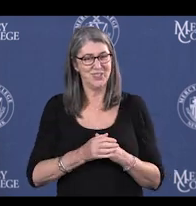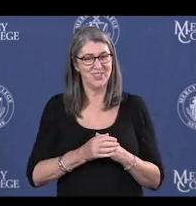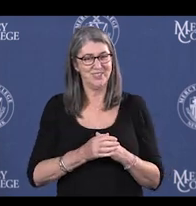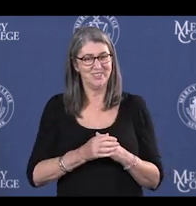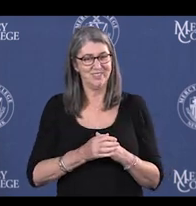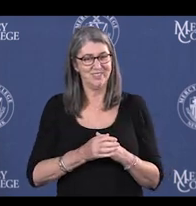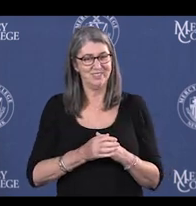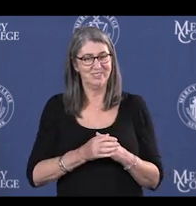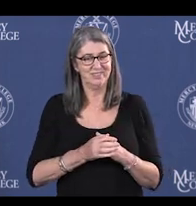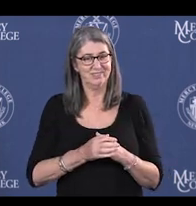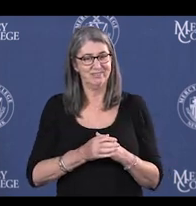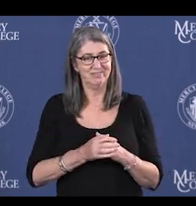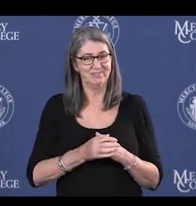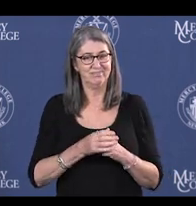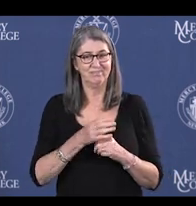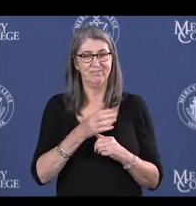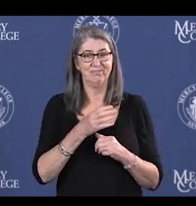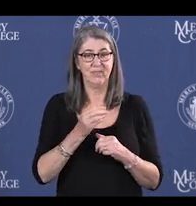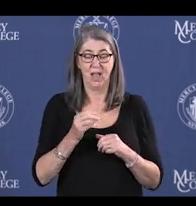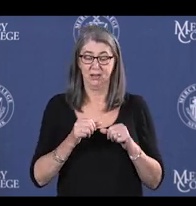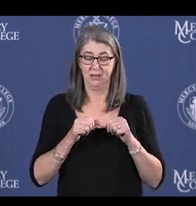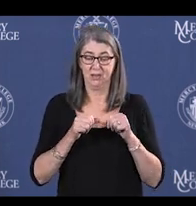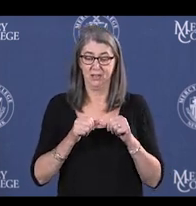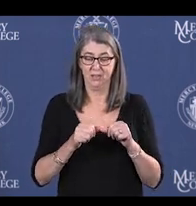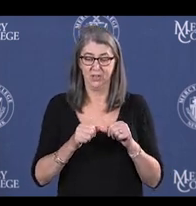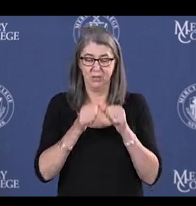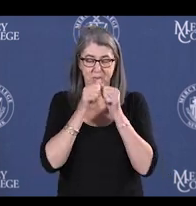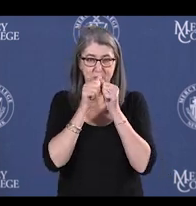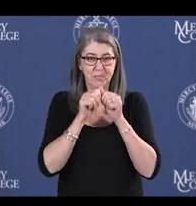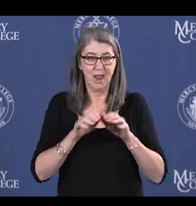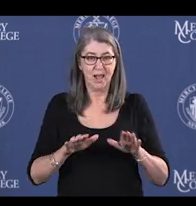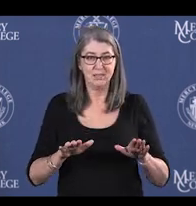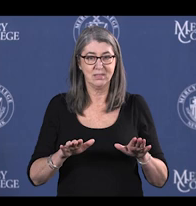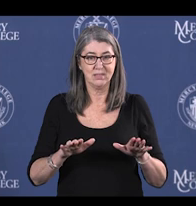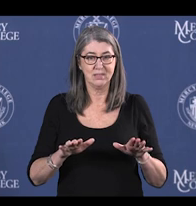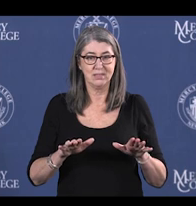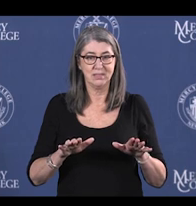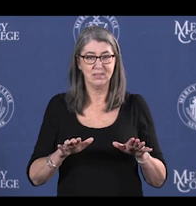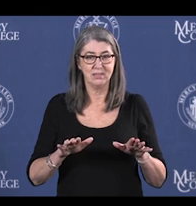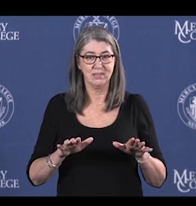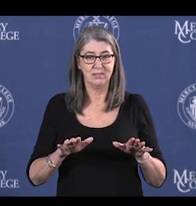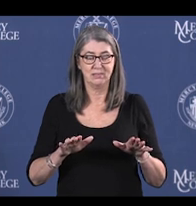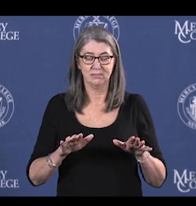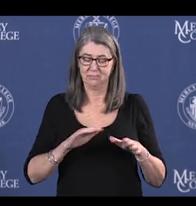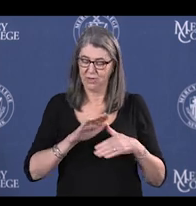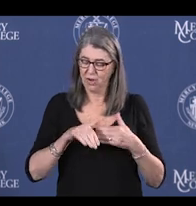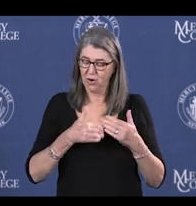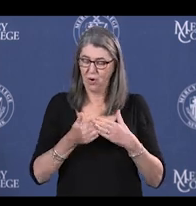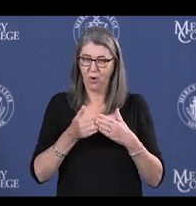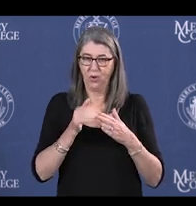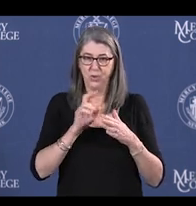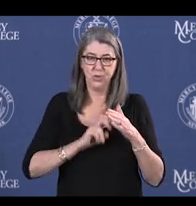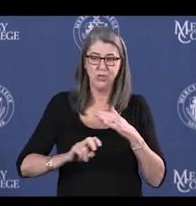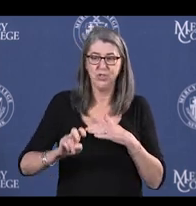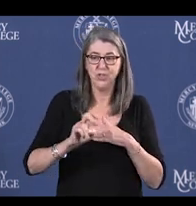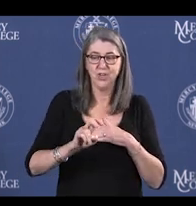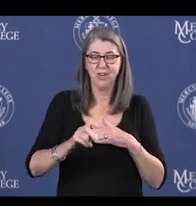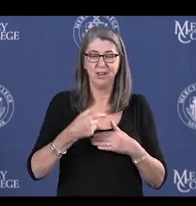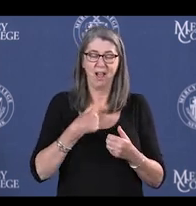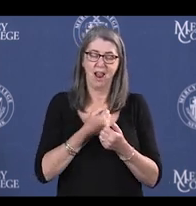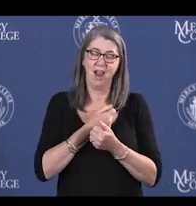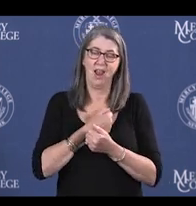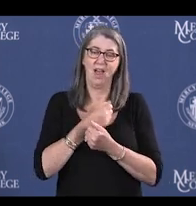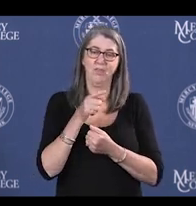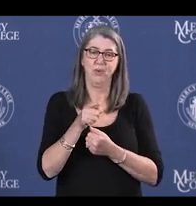and continue to be blessed in all your journey. I love you